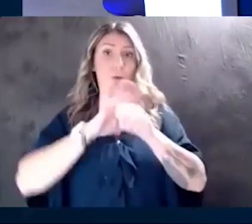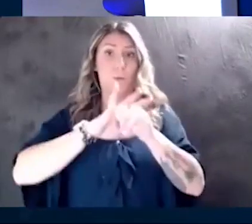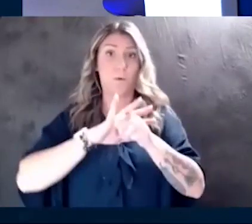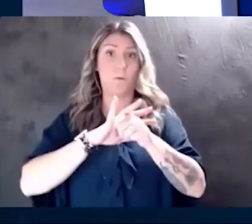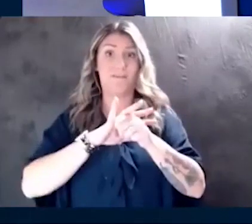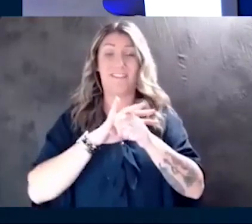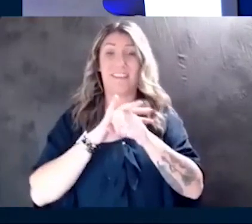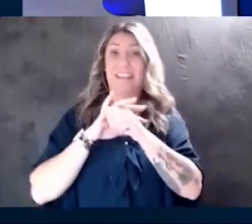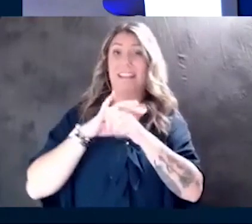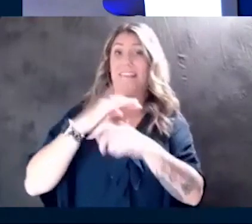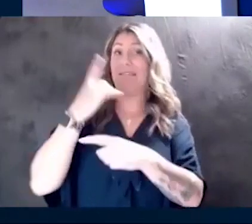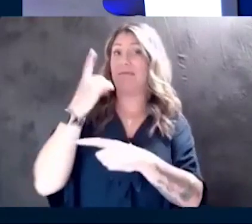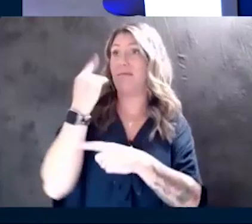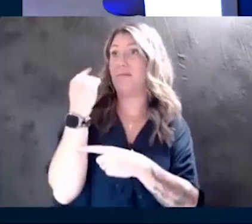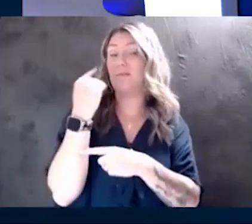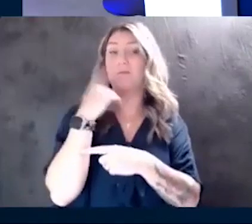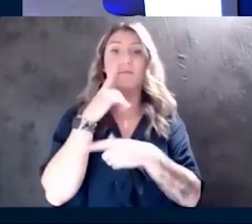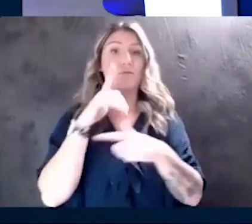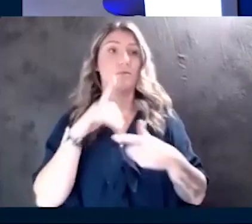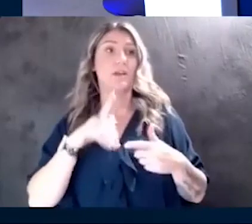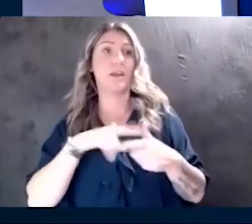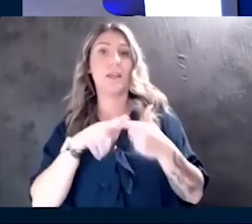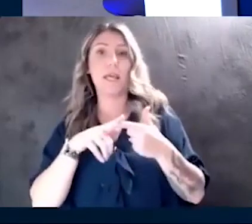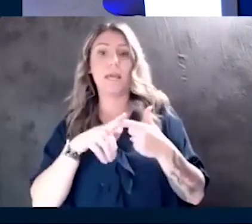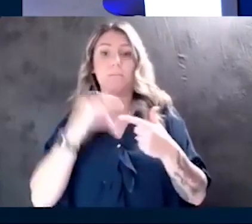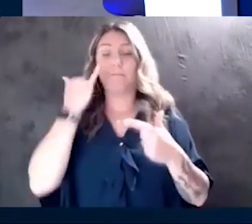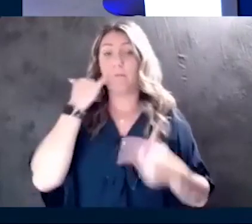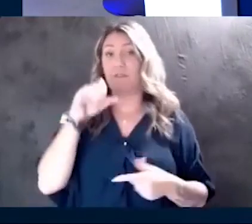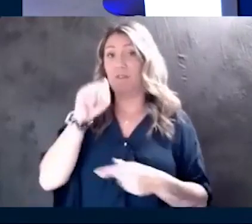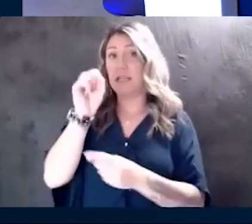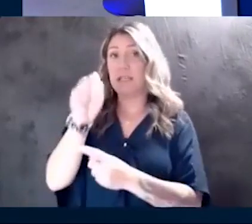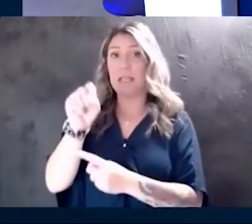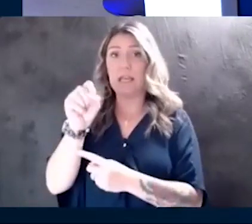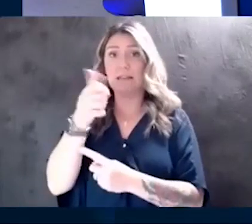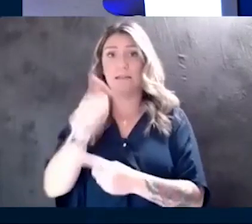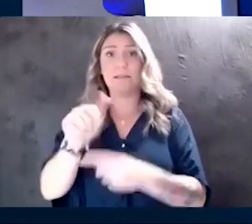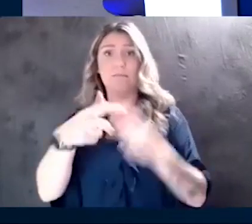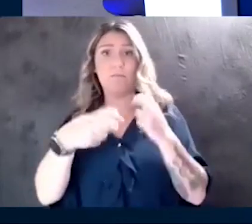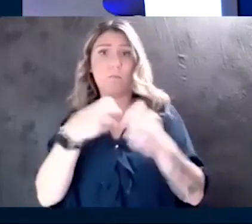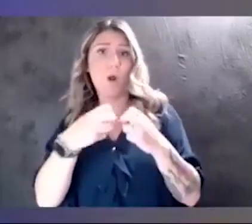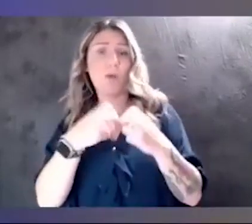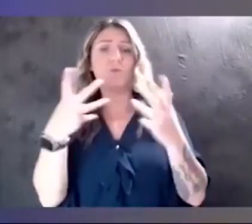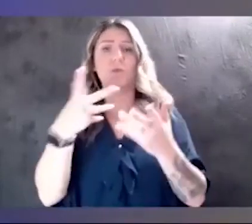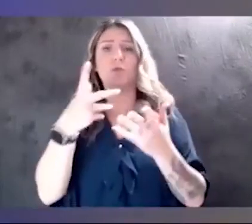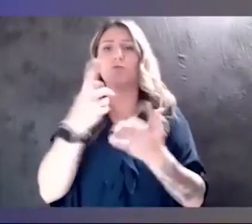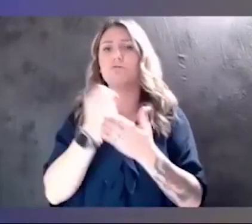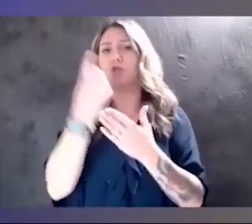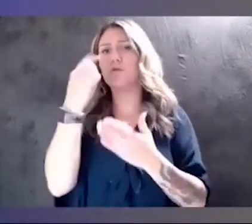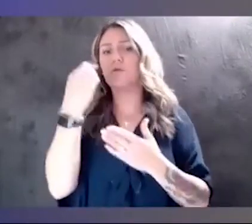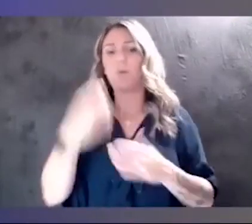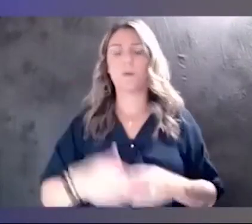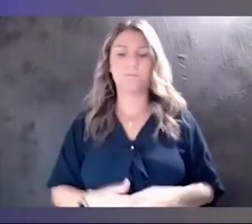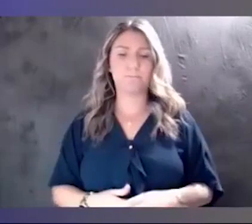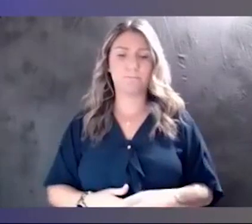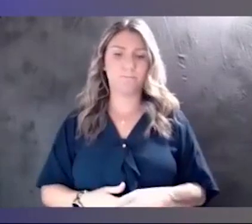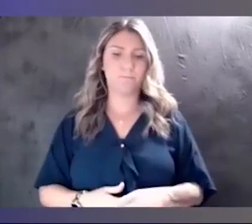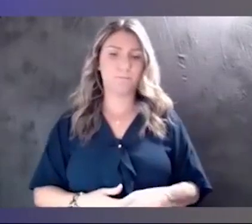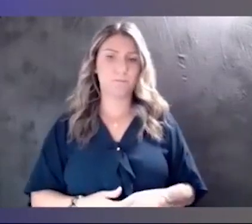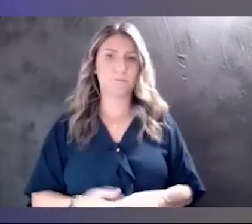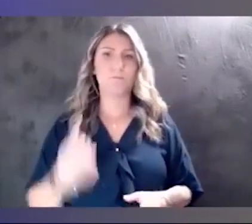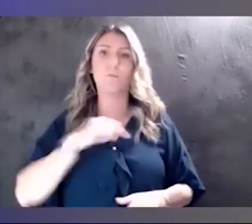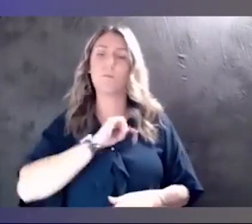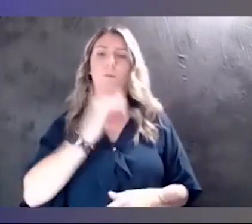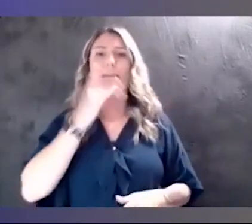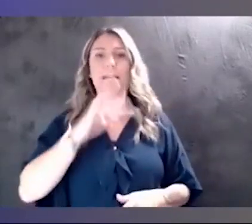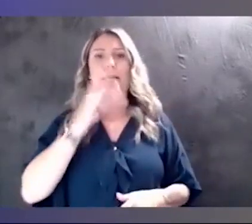pandemic? And if yes, are they having any problems? What are you treating them for? Yeah, you know what? We've been very fortunate. I know there